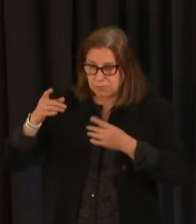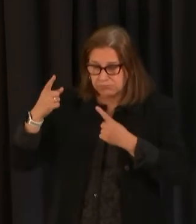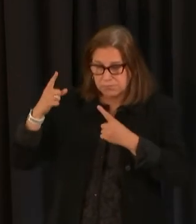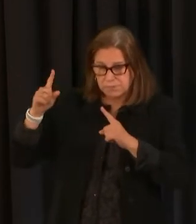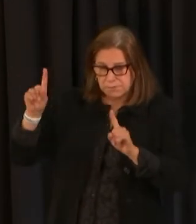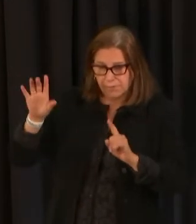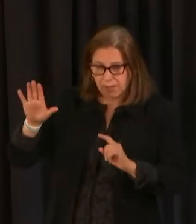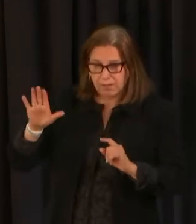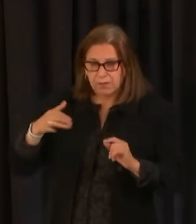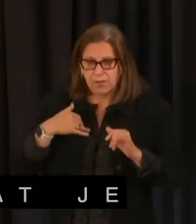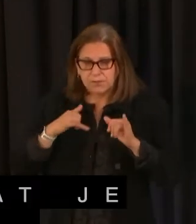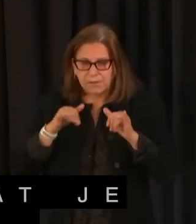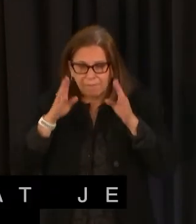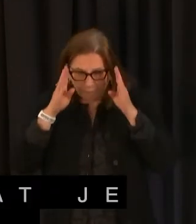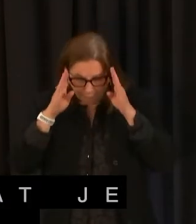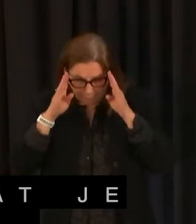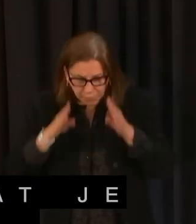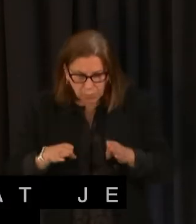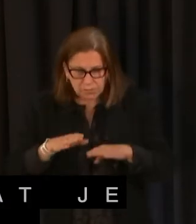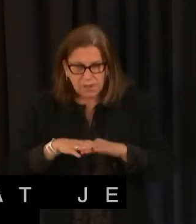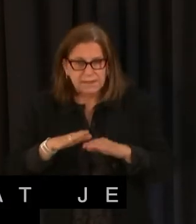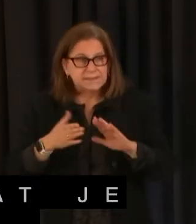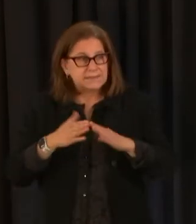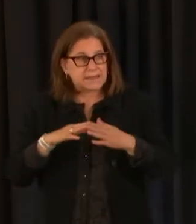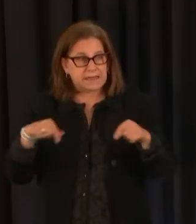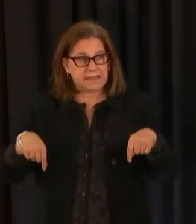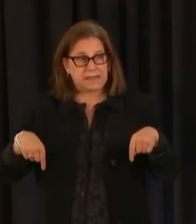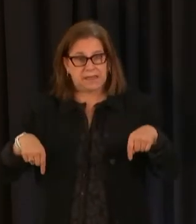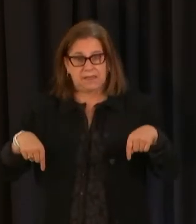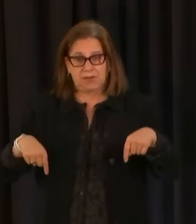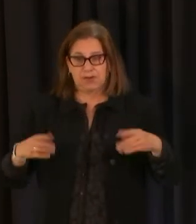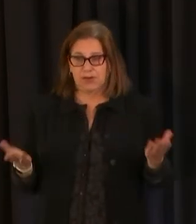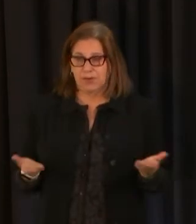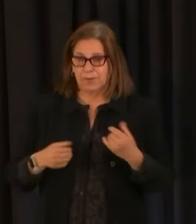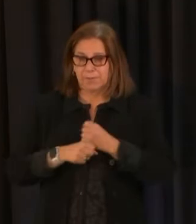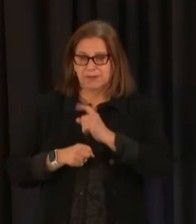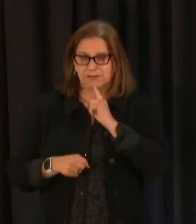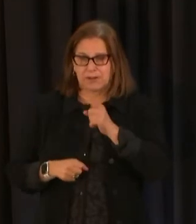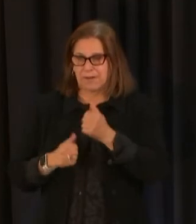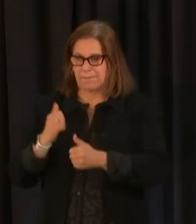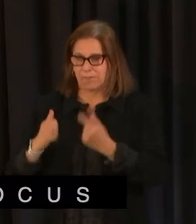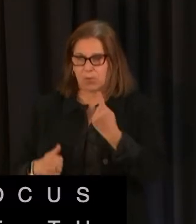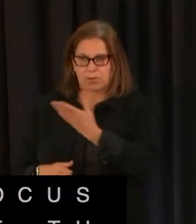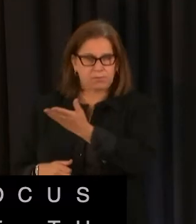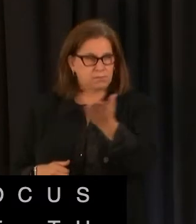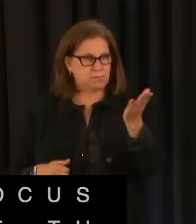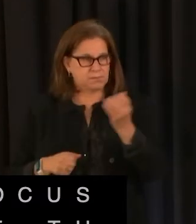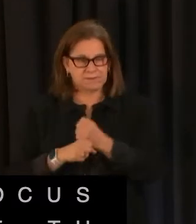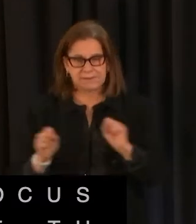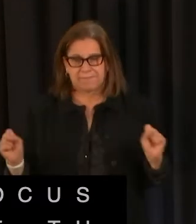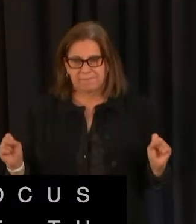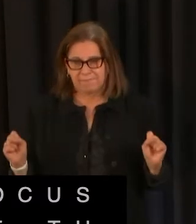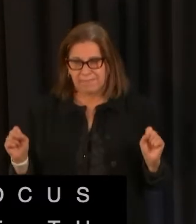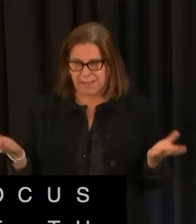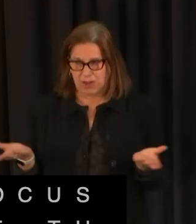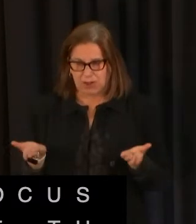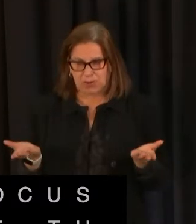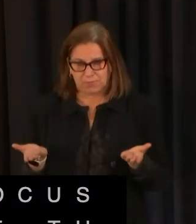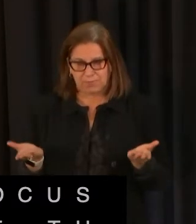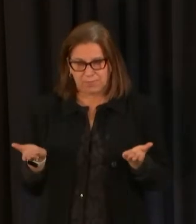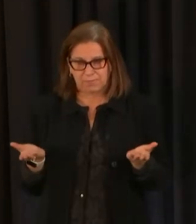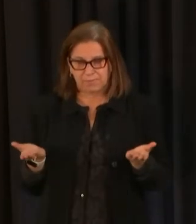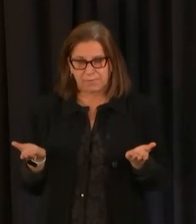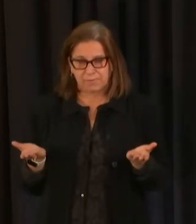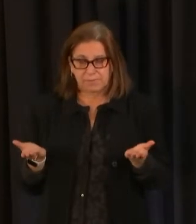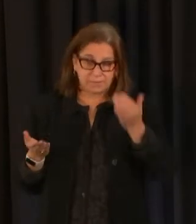want to stay focused in our city on making sure that everyone is safe. So we have a